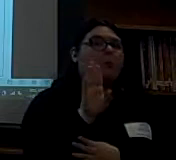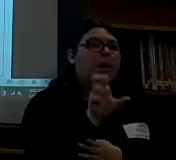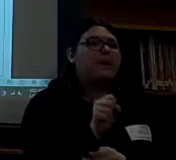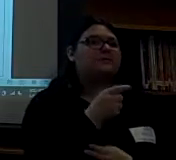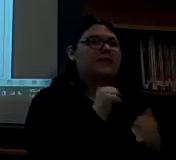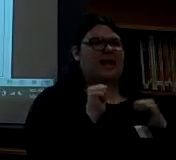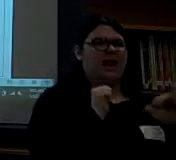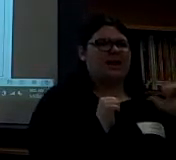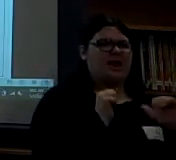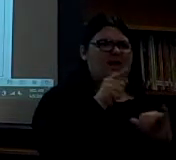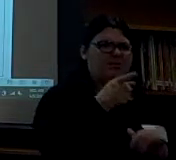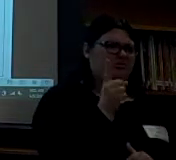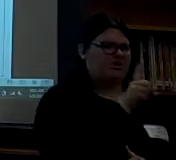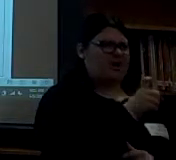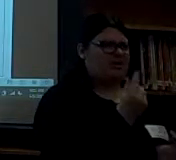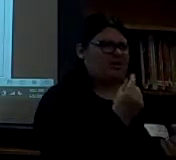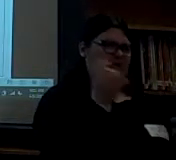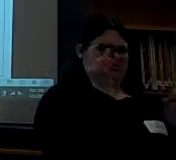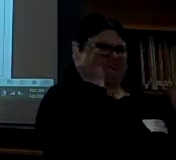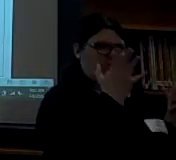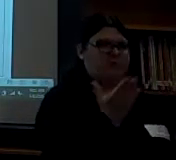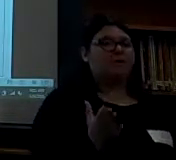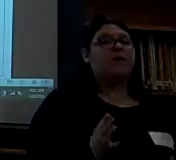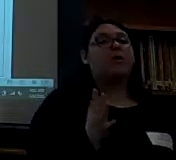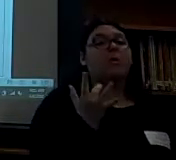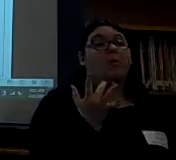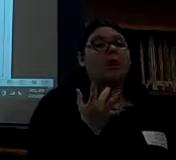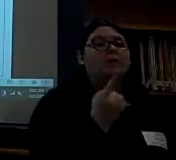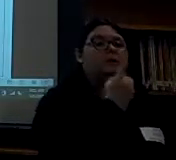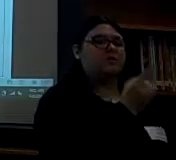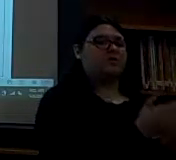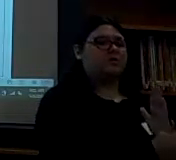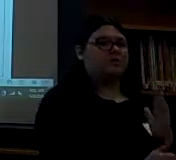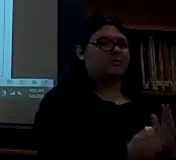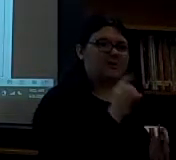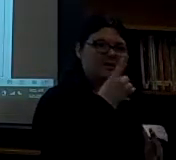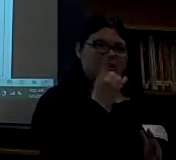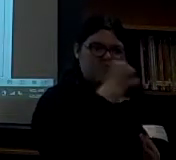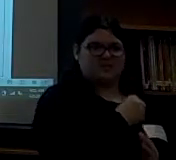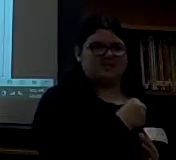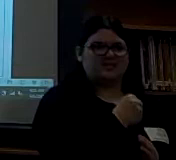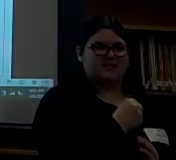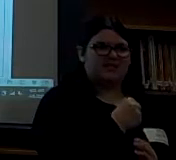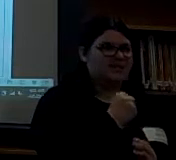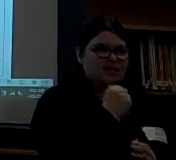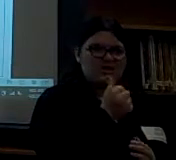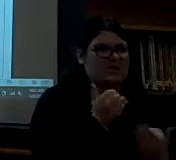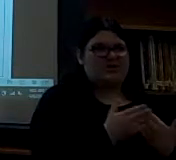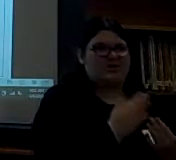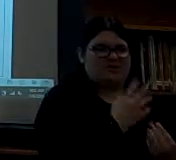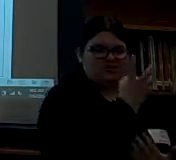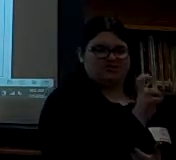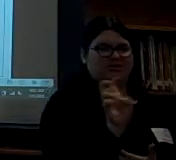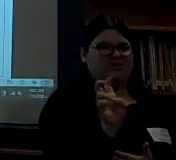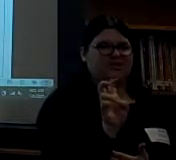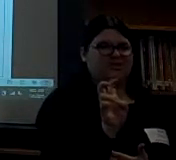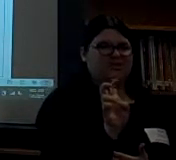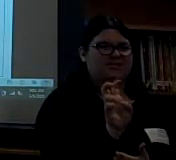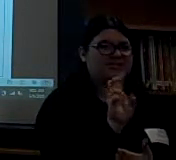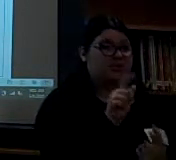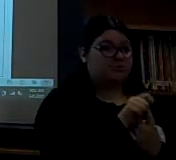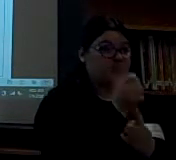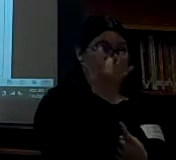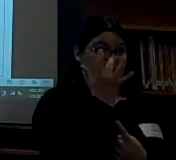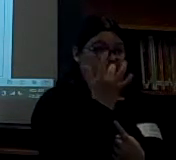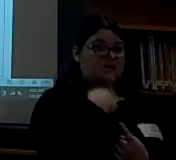They act like you've asked them to do something horrible. Well, it's actually because that's one of the tools that kids are missing. They don't easily transition, especially